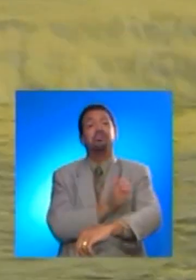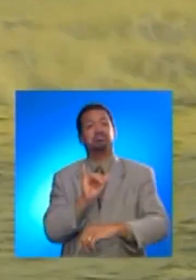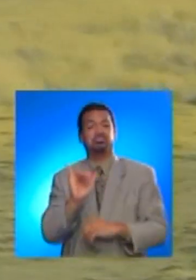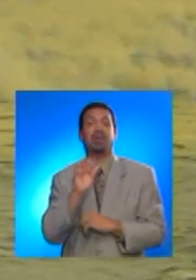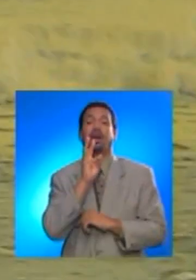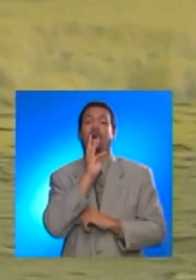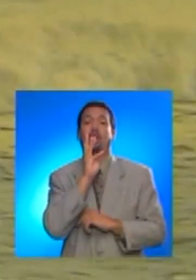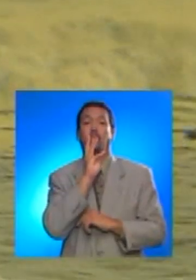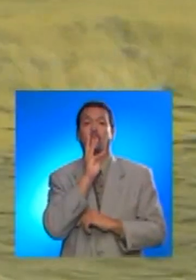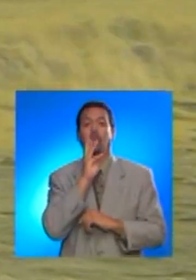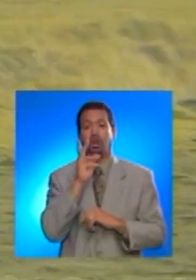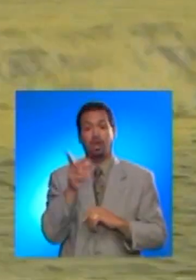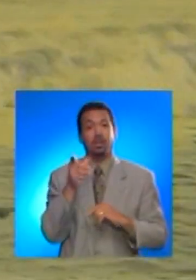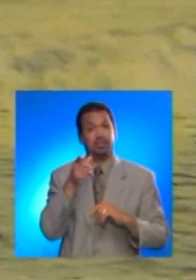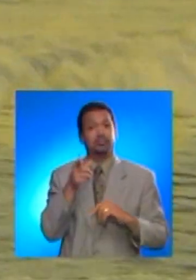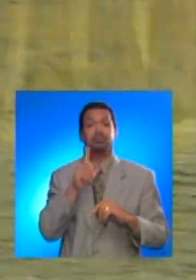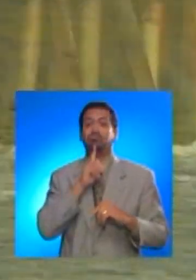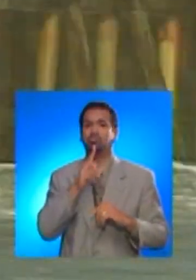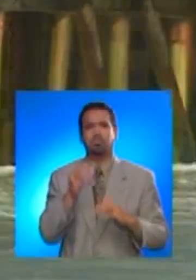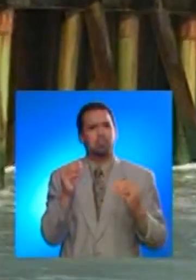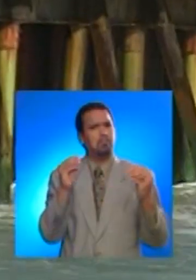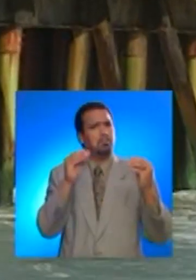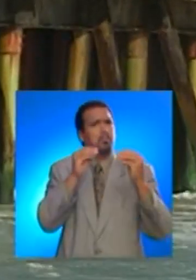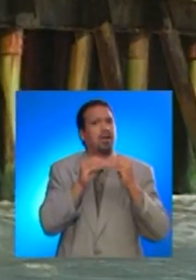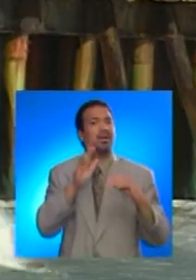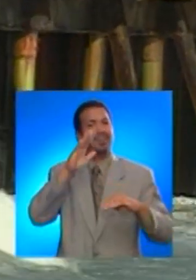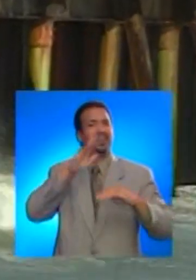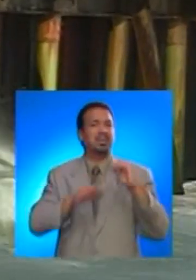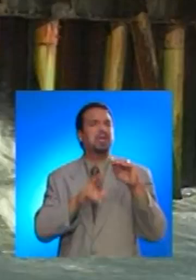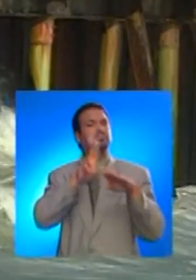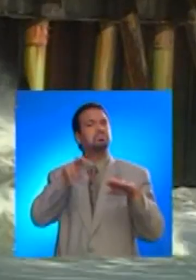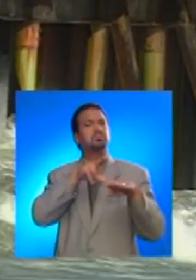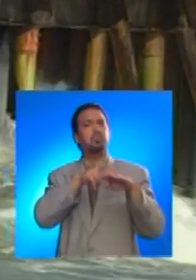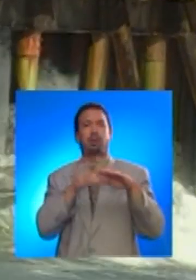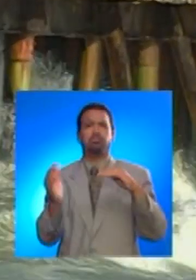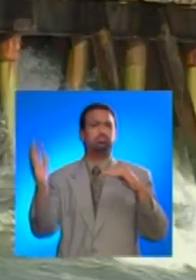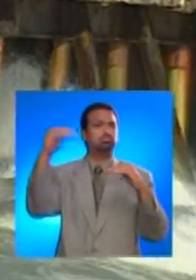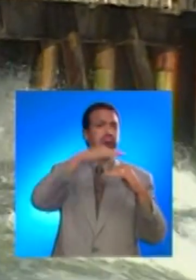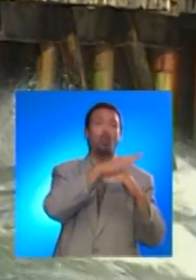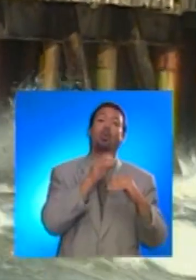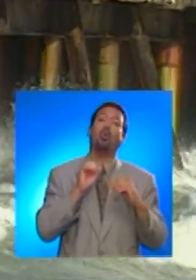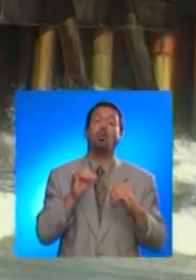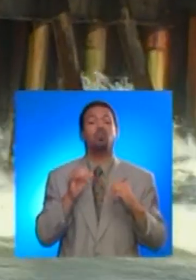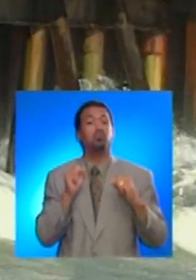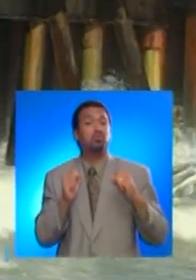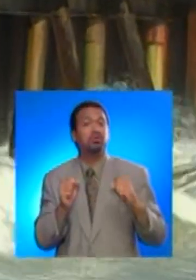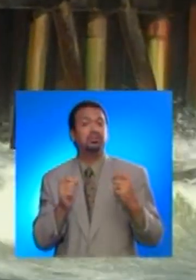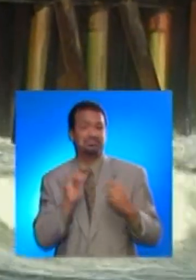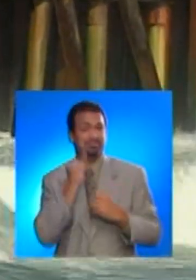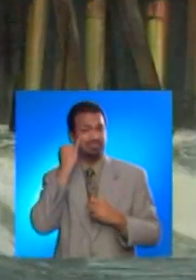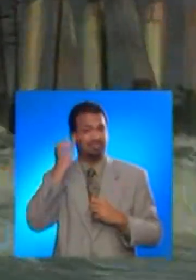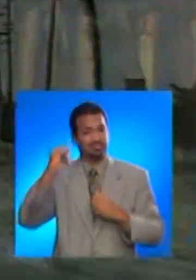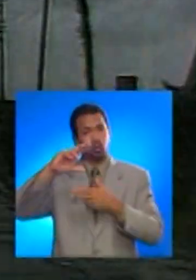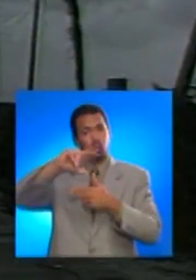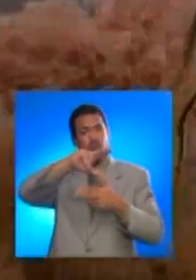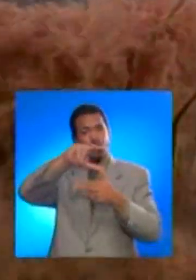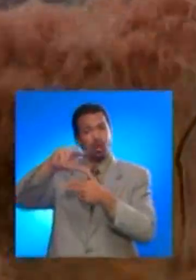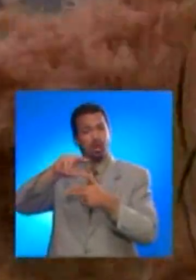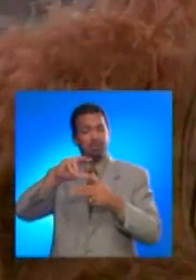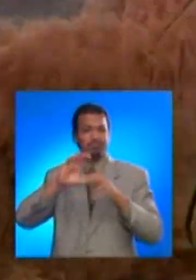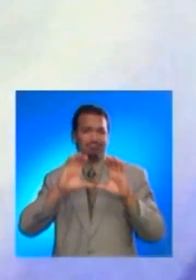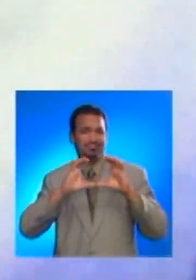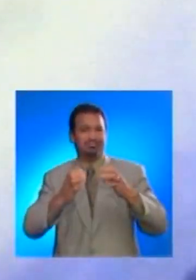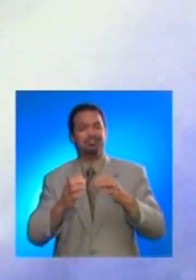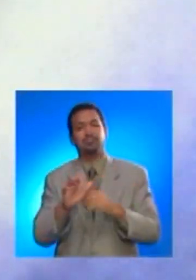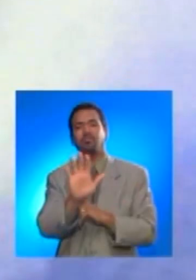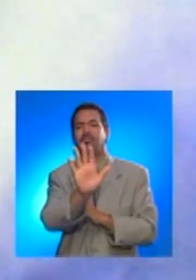a lot greater than in extreme surges, such as those associated with Category 5 hurricanes, the strongest in